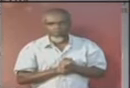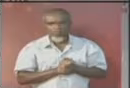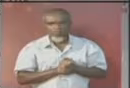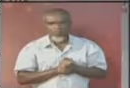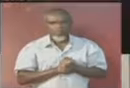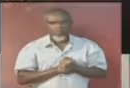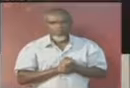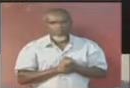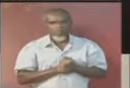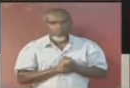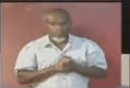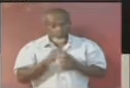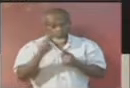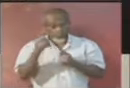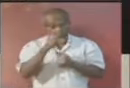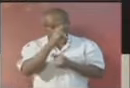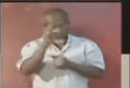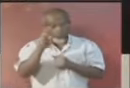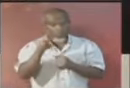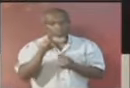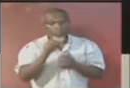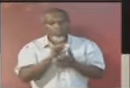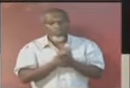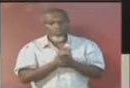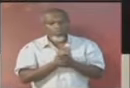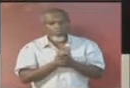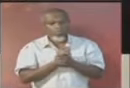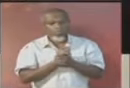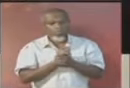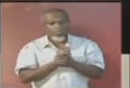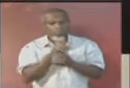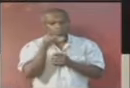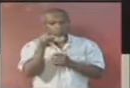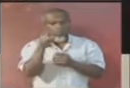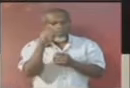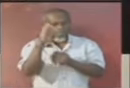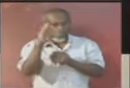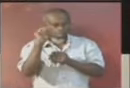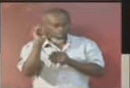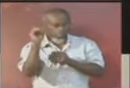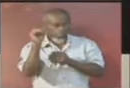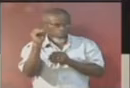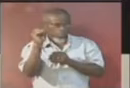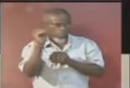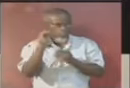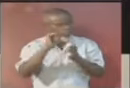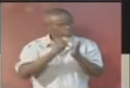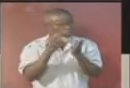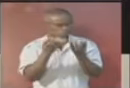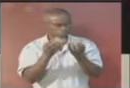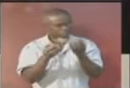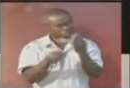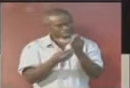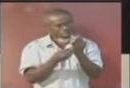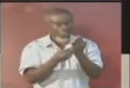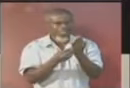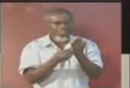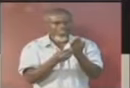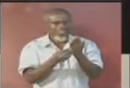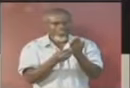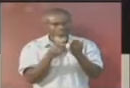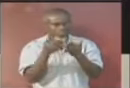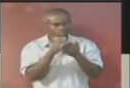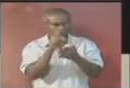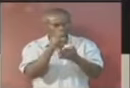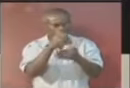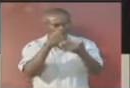All right, so my first question is to the CMO, and I want to just follow up from Nadaline's question.